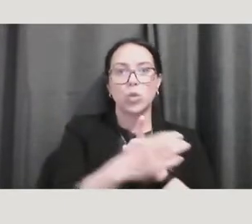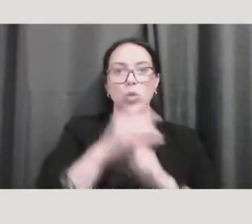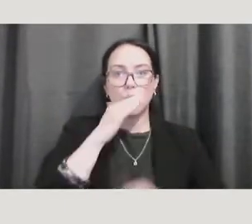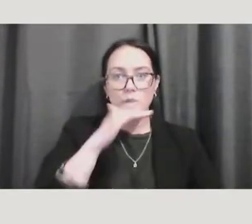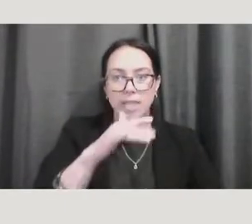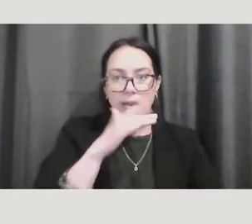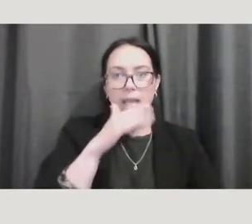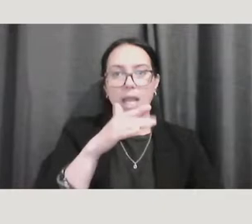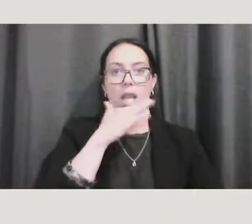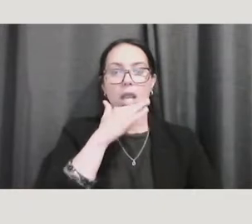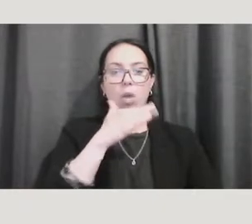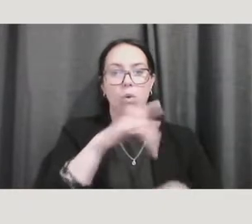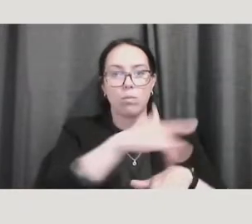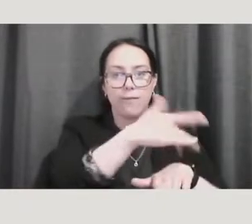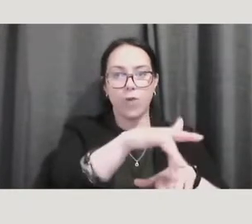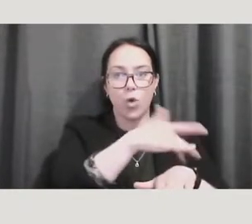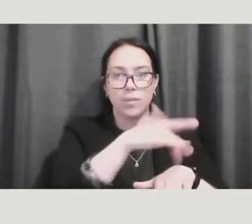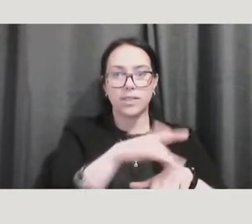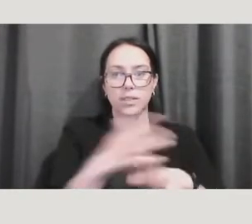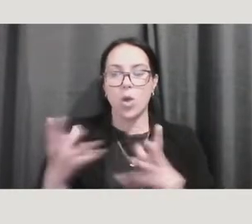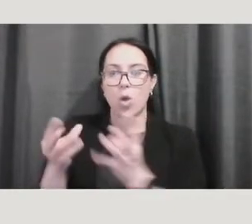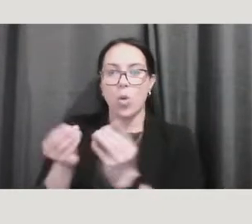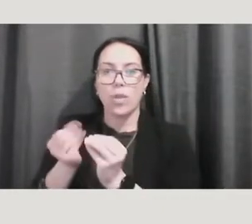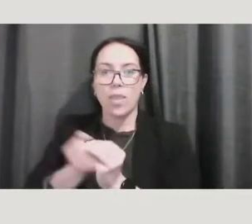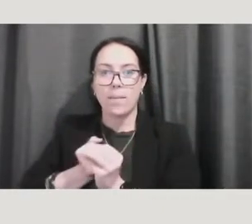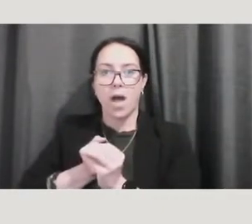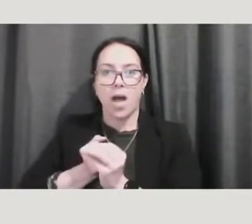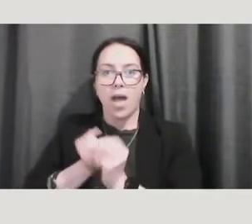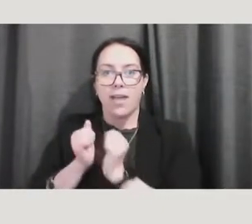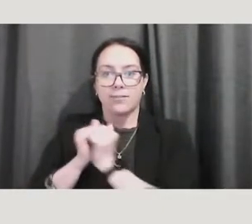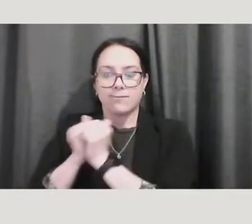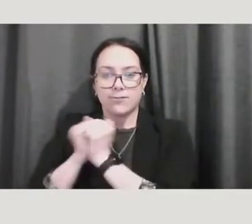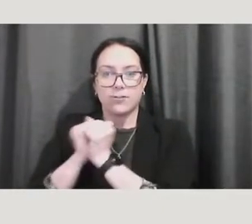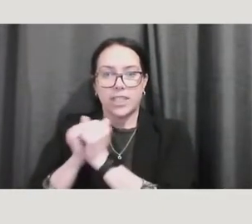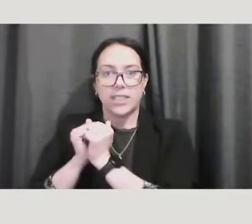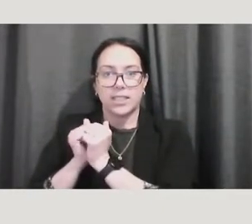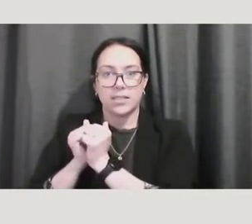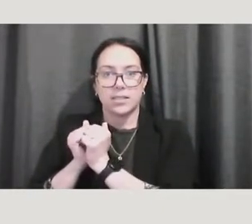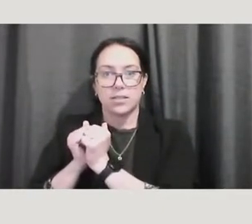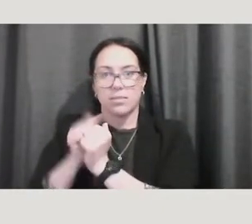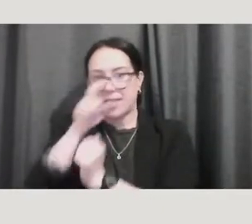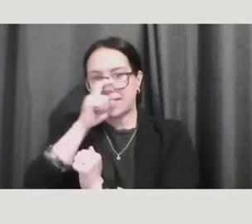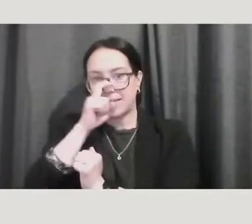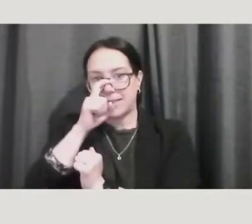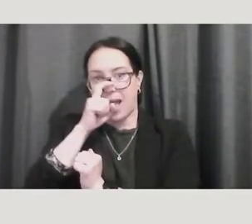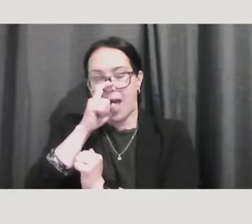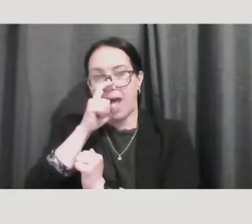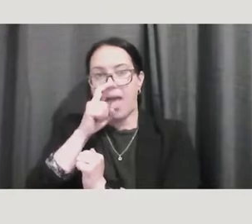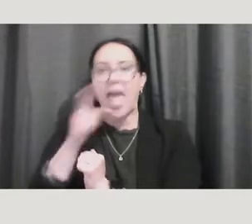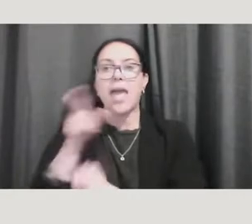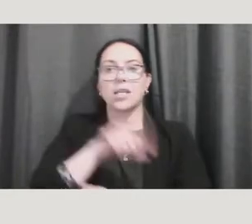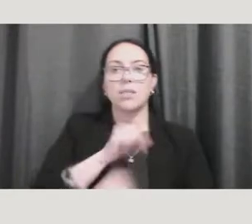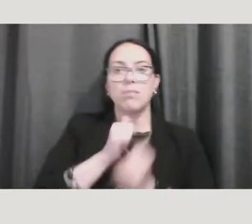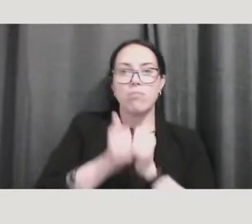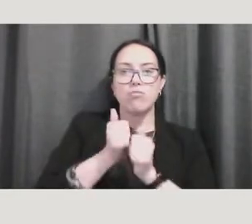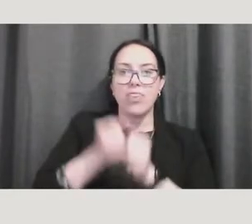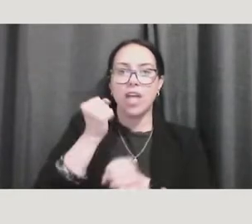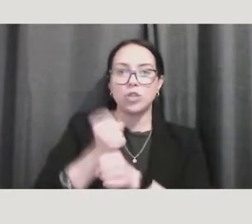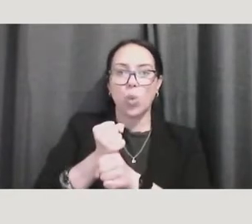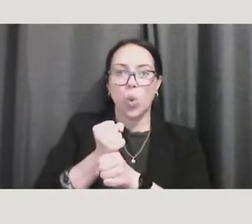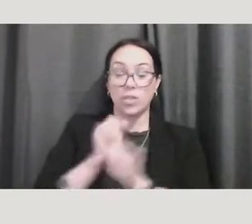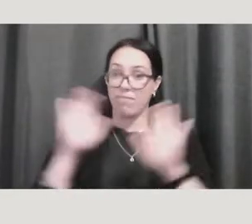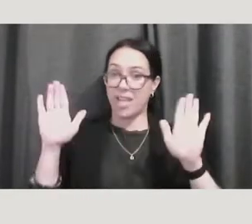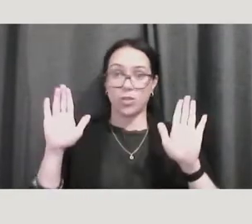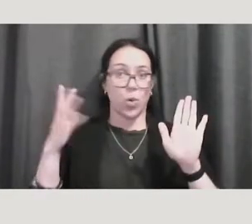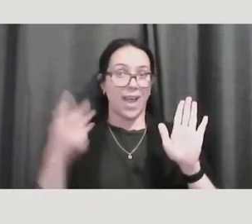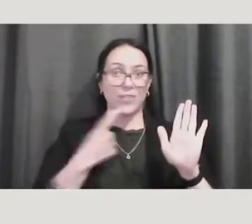that alongside with my dear sister and my brother George George so that's all I have to